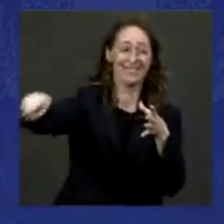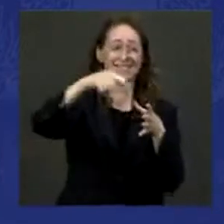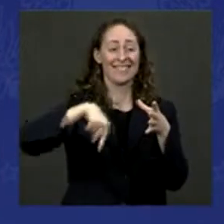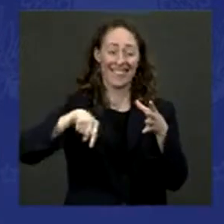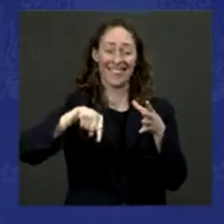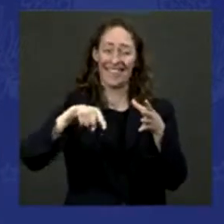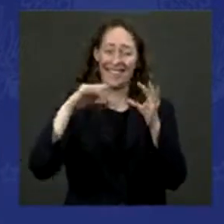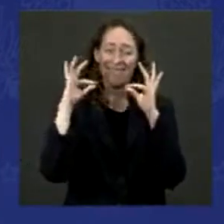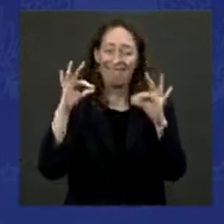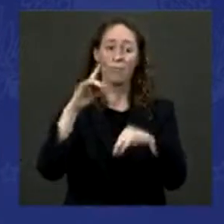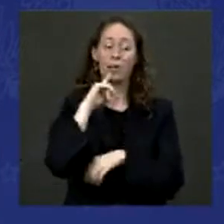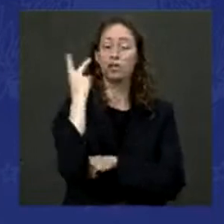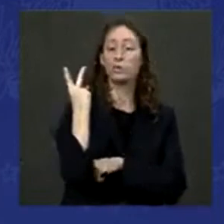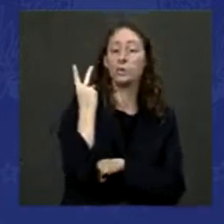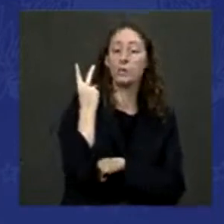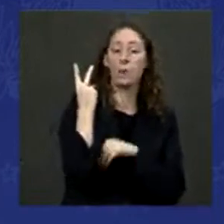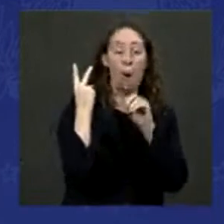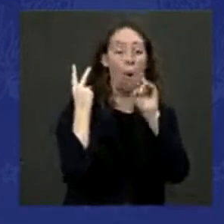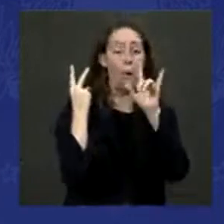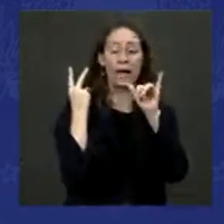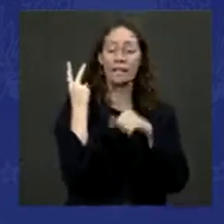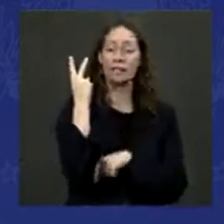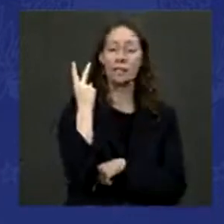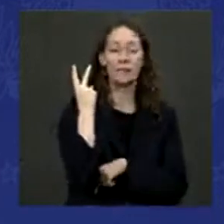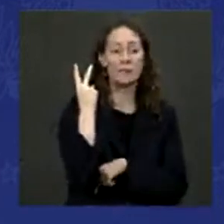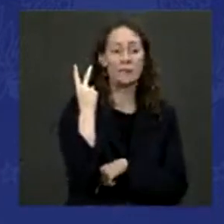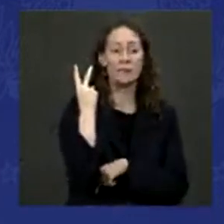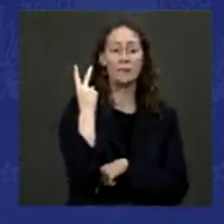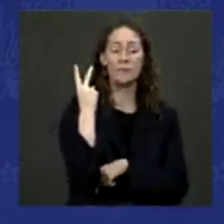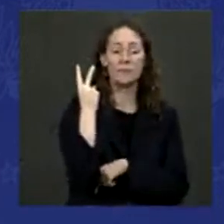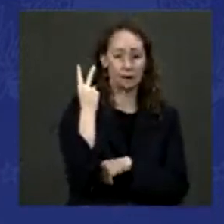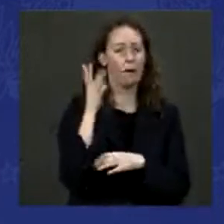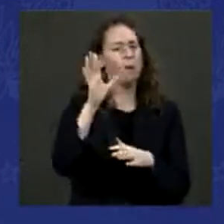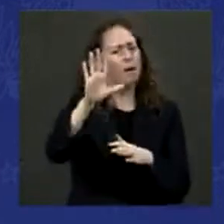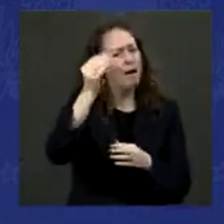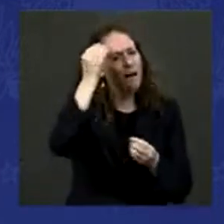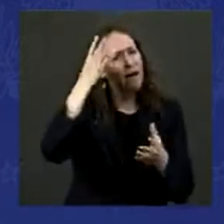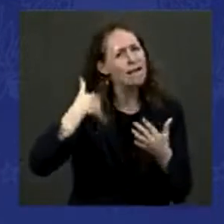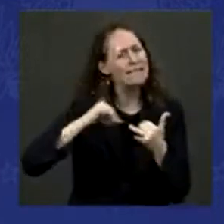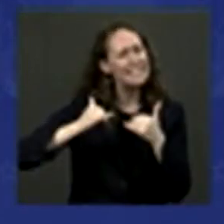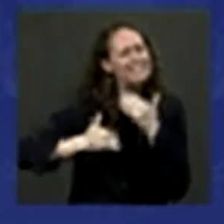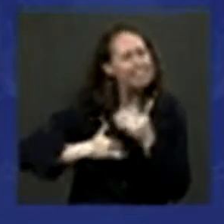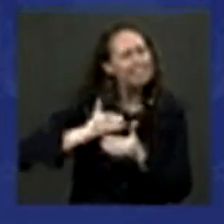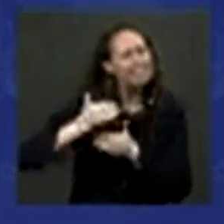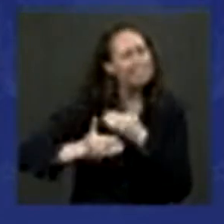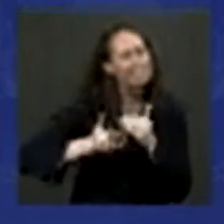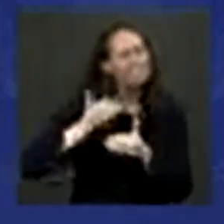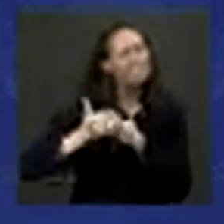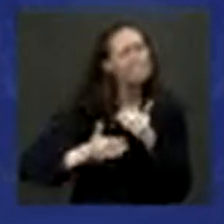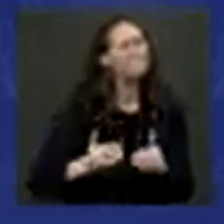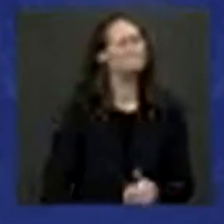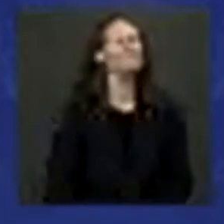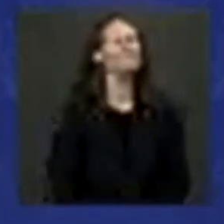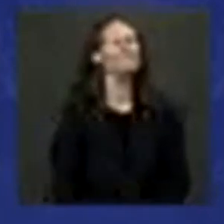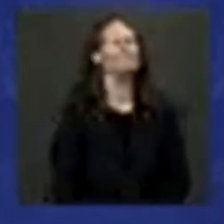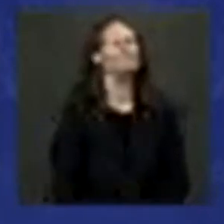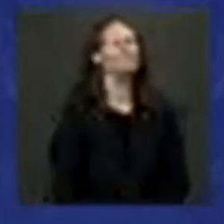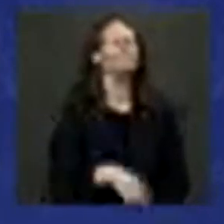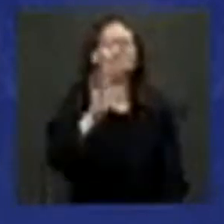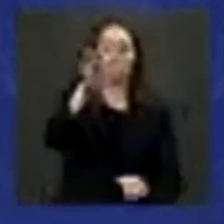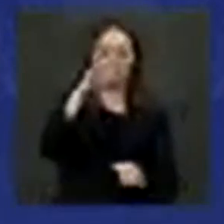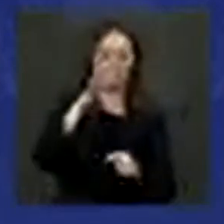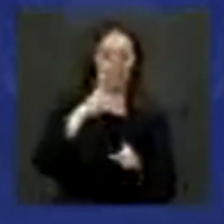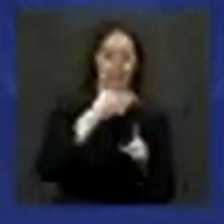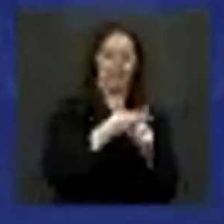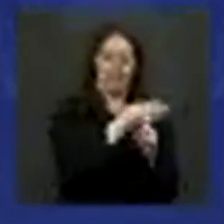Two people. That's still underway. I don't think there's been a president who's been able to